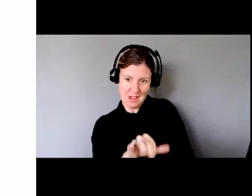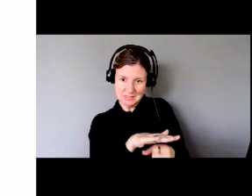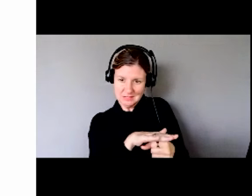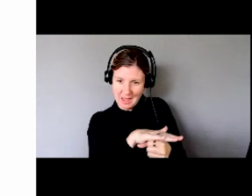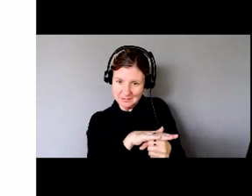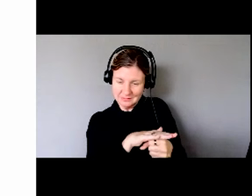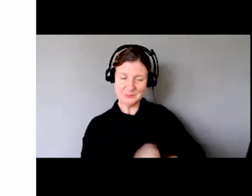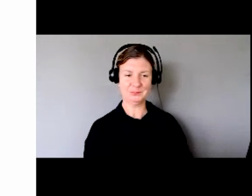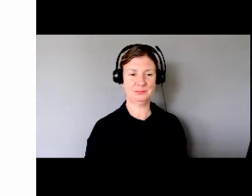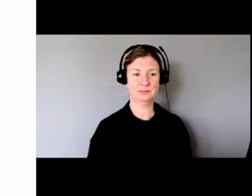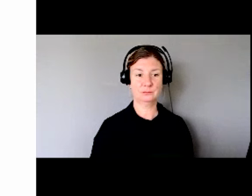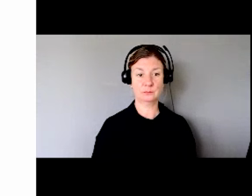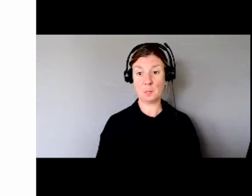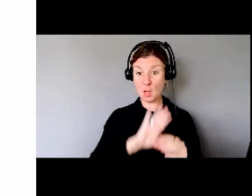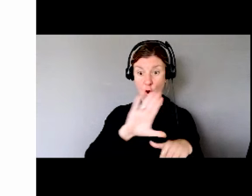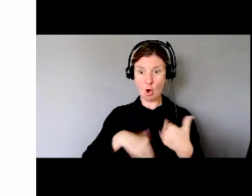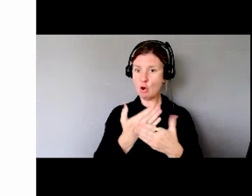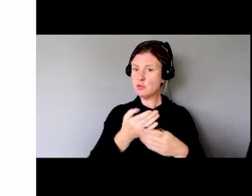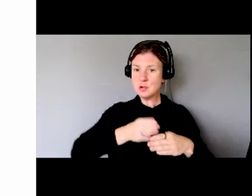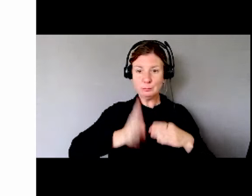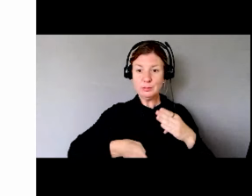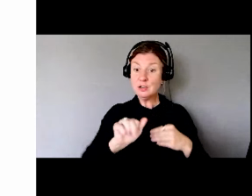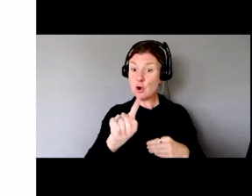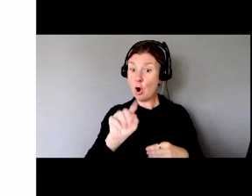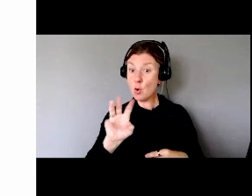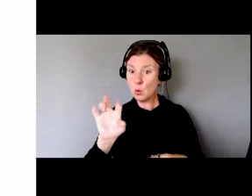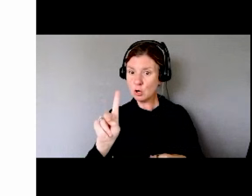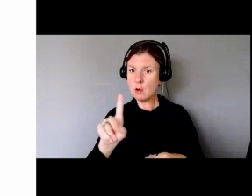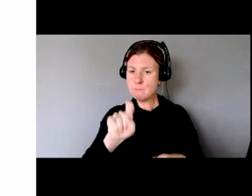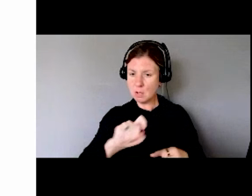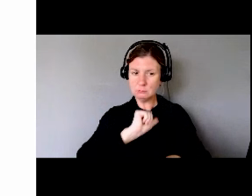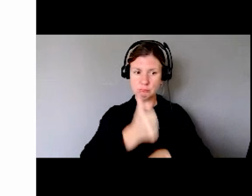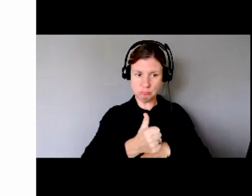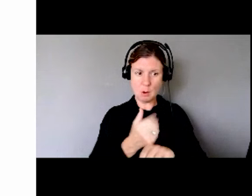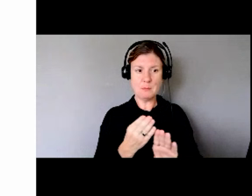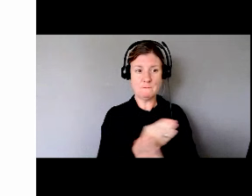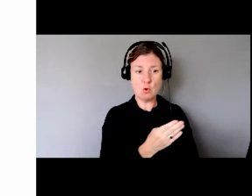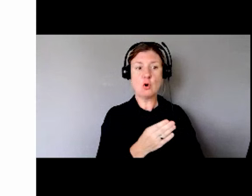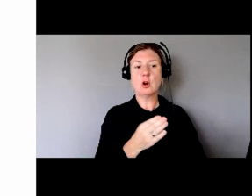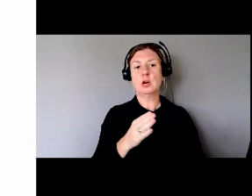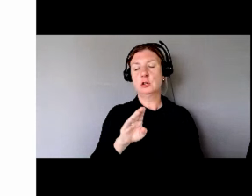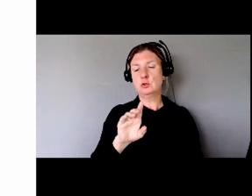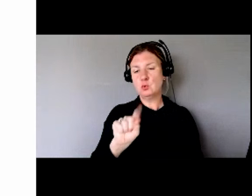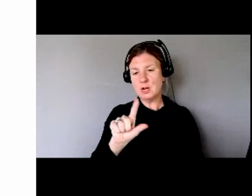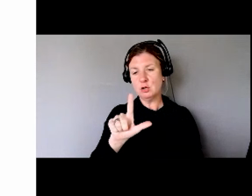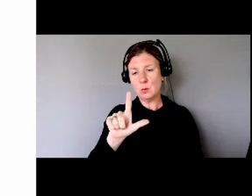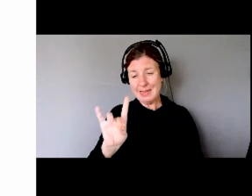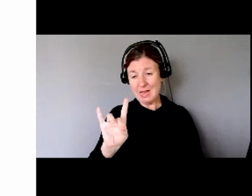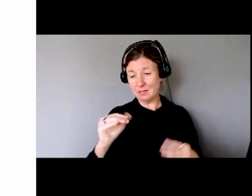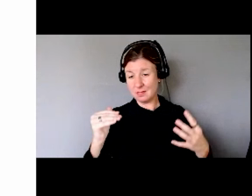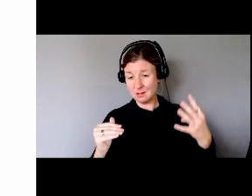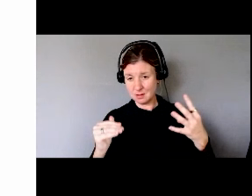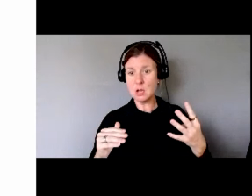Completed artwork must be installed by early 2028 to align with the City of Calgary's project schedule that has the